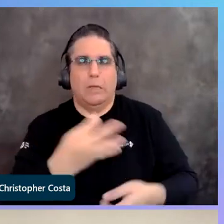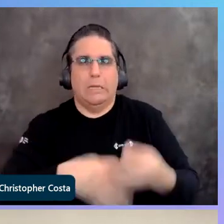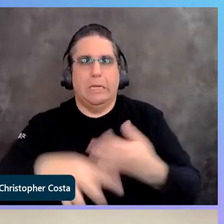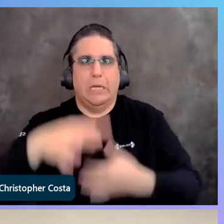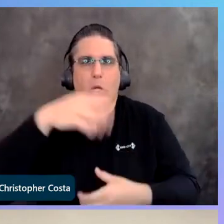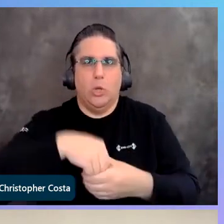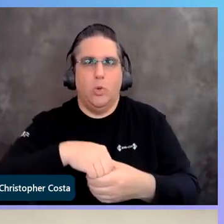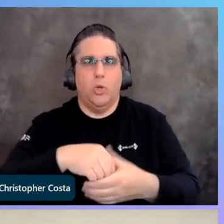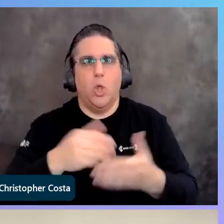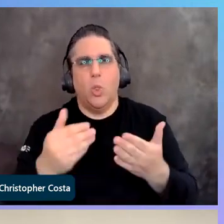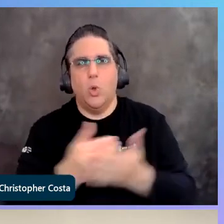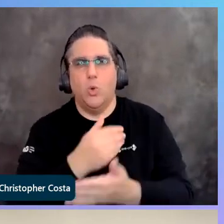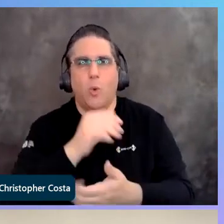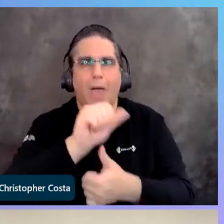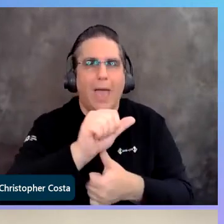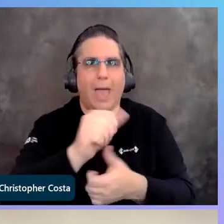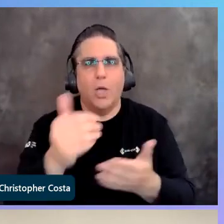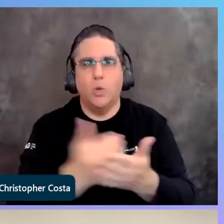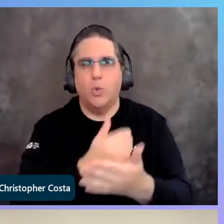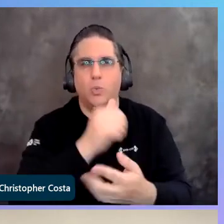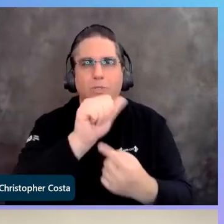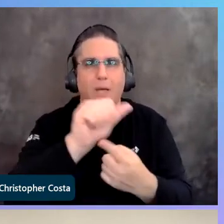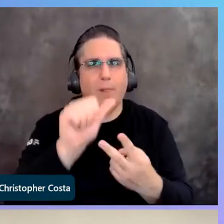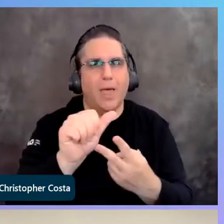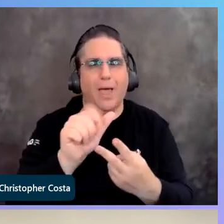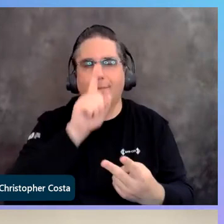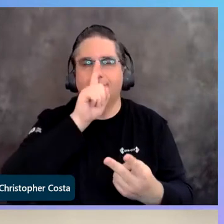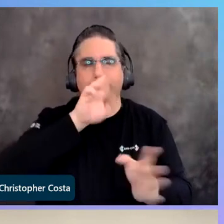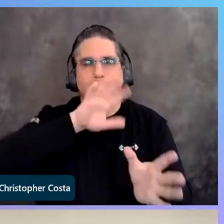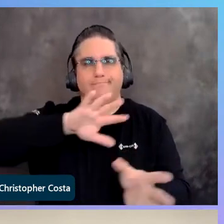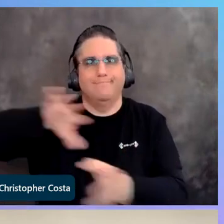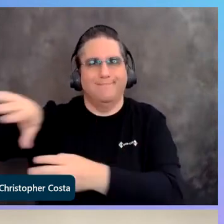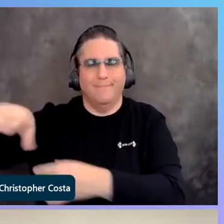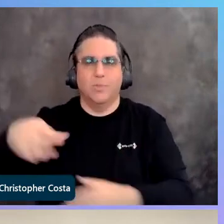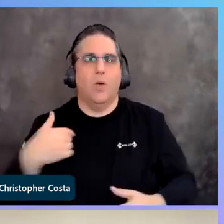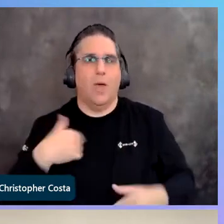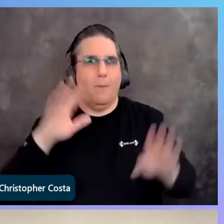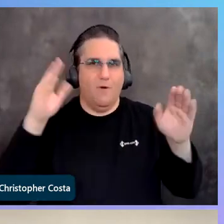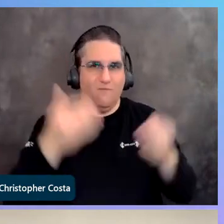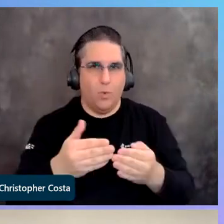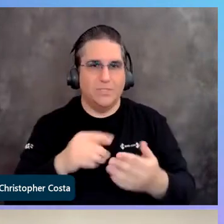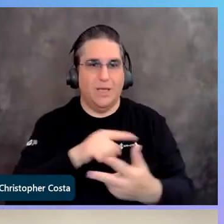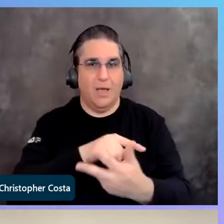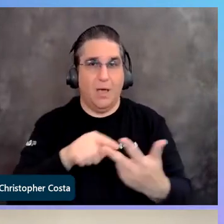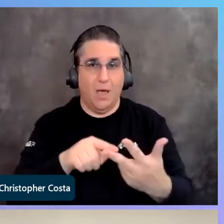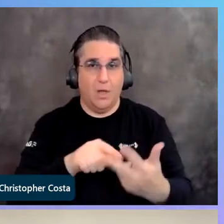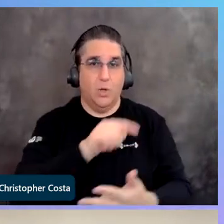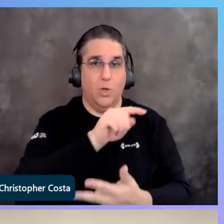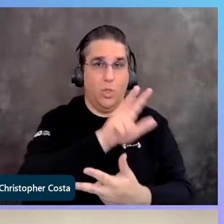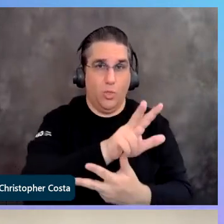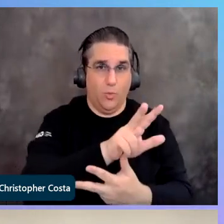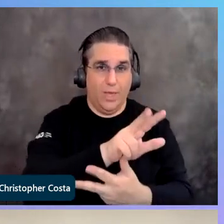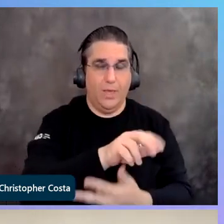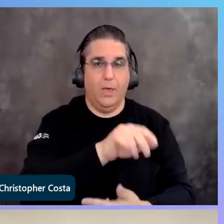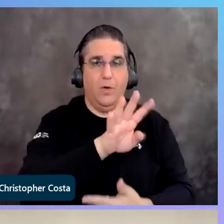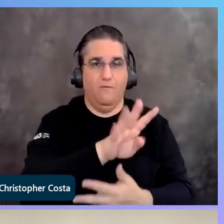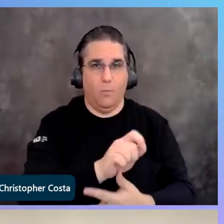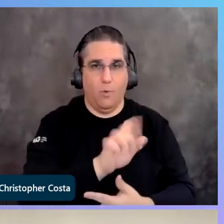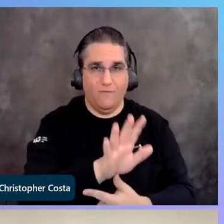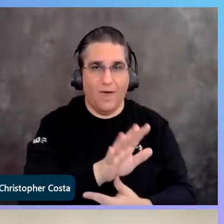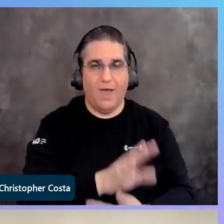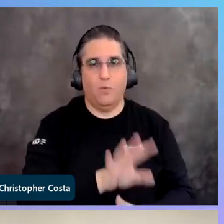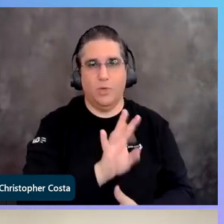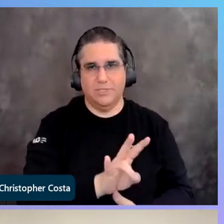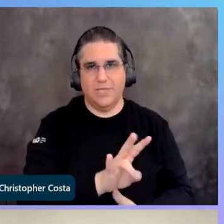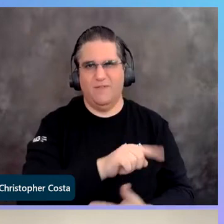the new A, what is the new AA. So that's why I'm focusing on 3, 4.5, and 7. Now, if you're in this